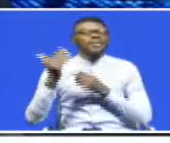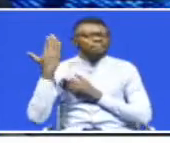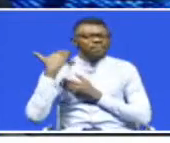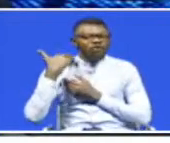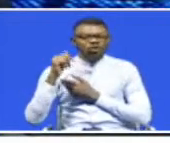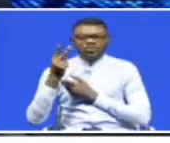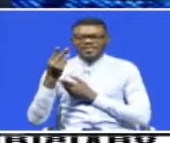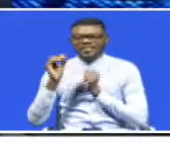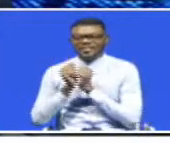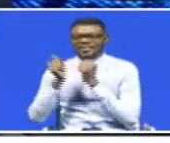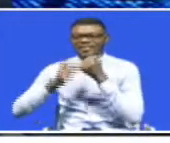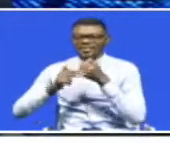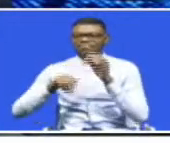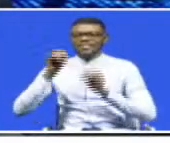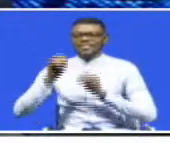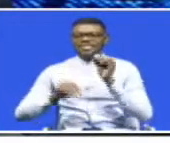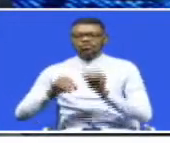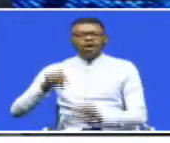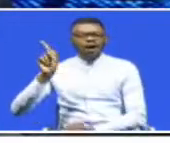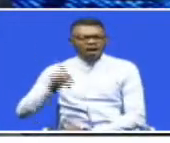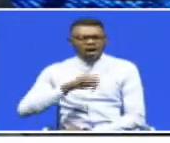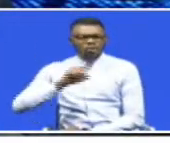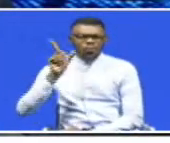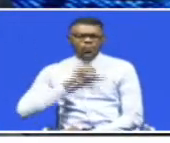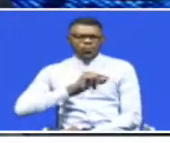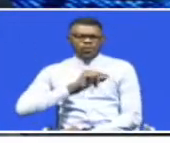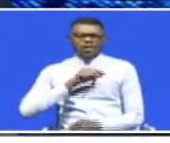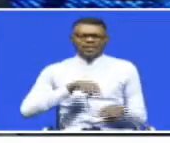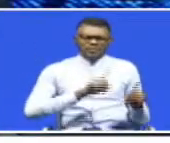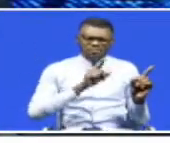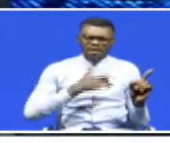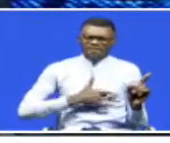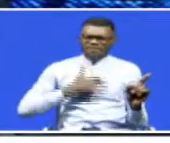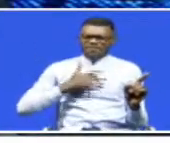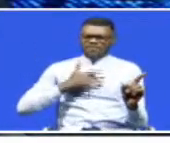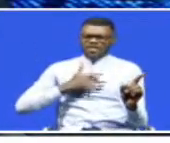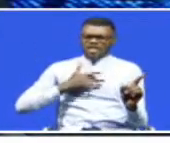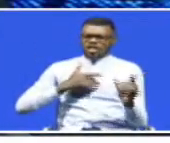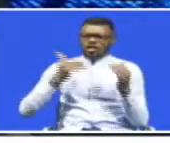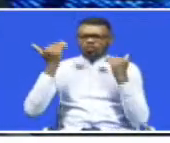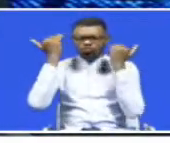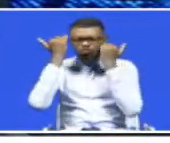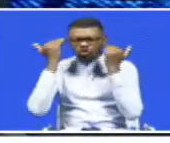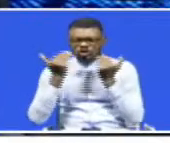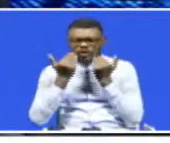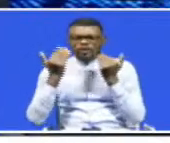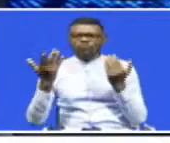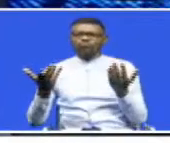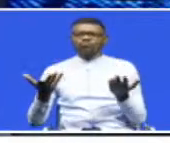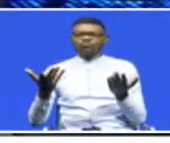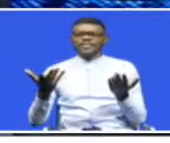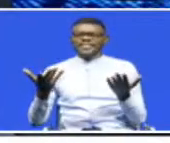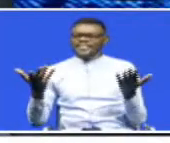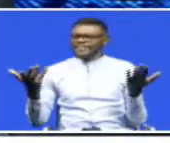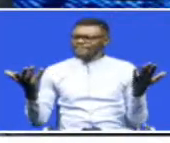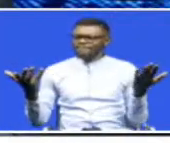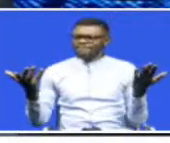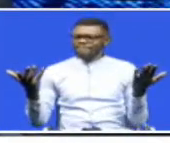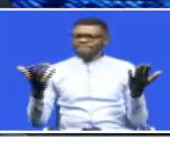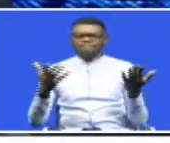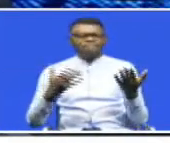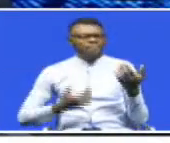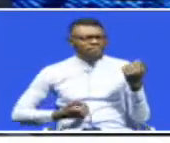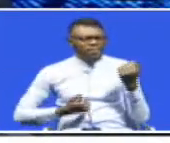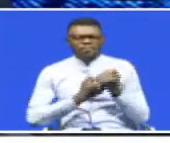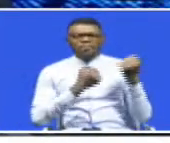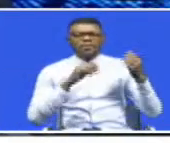presidential election results as examples where the judiciary was not sensitive to what he called the people's wishes. According to